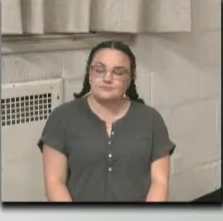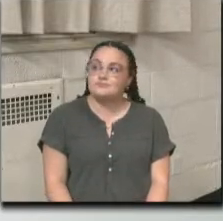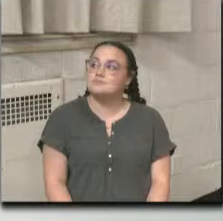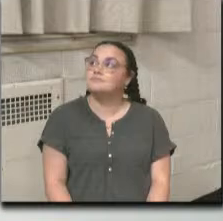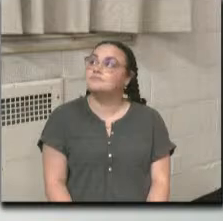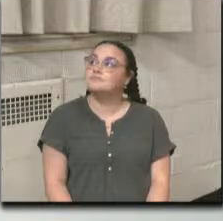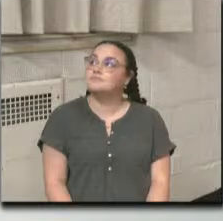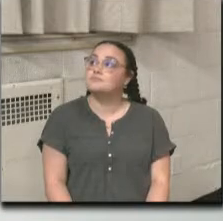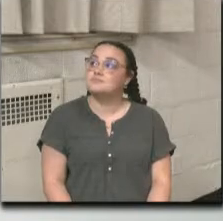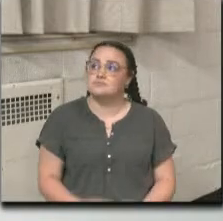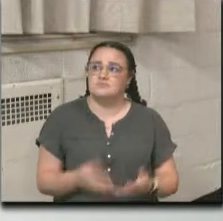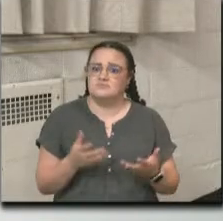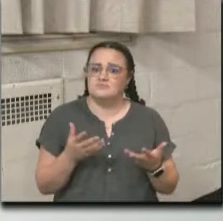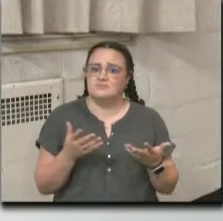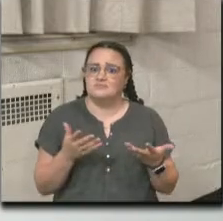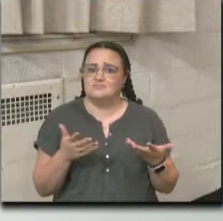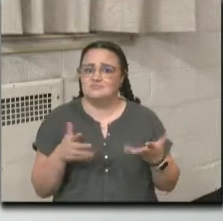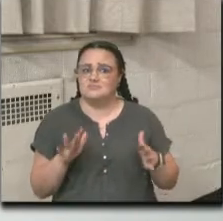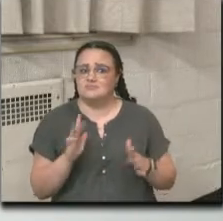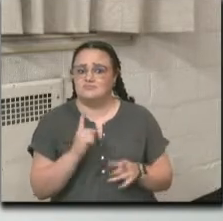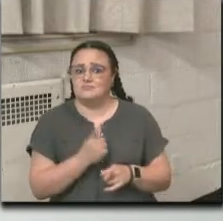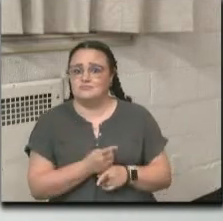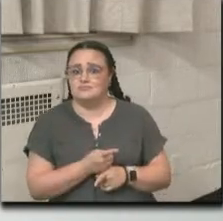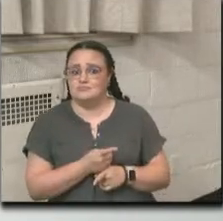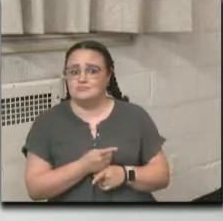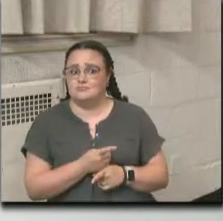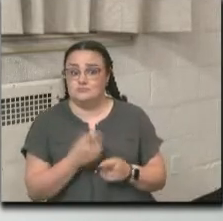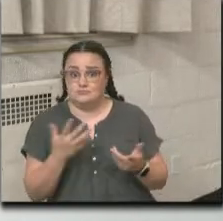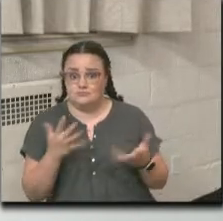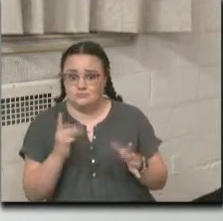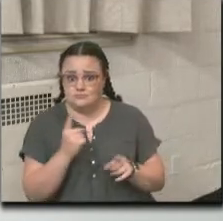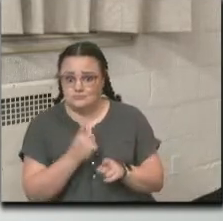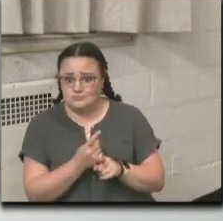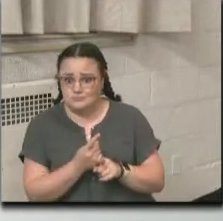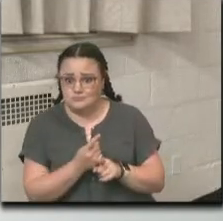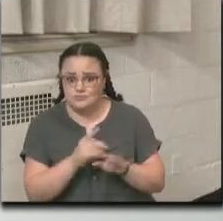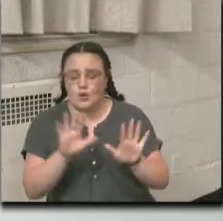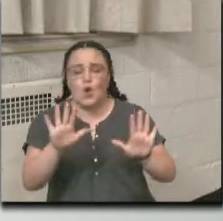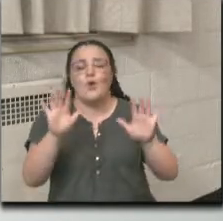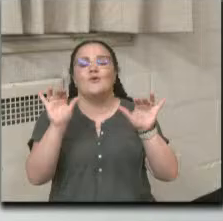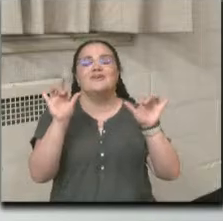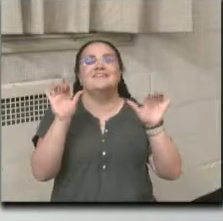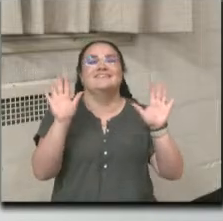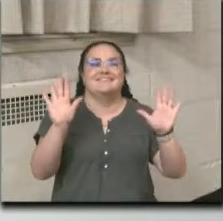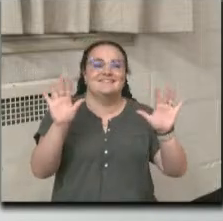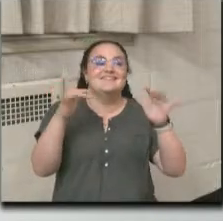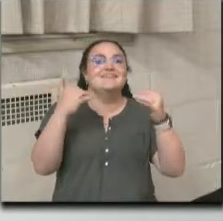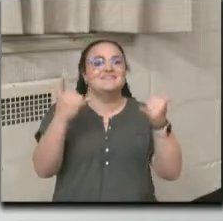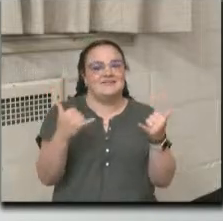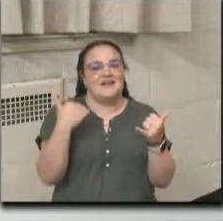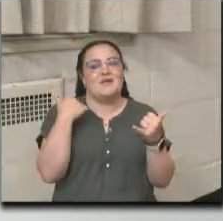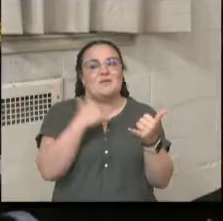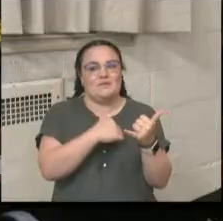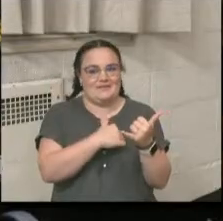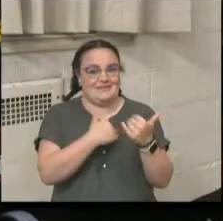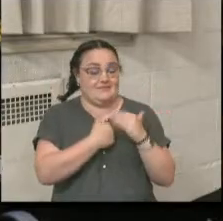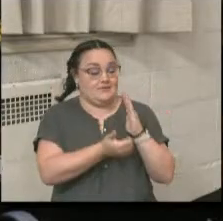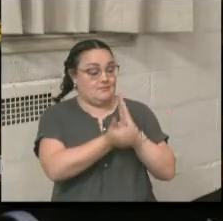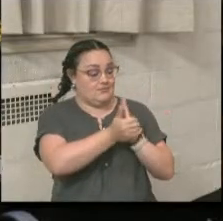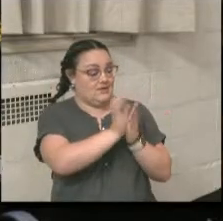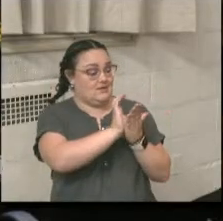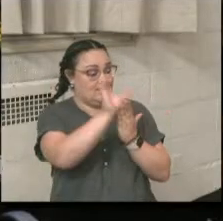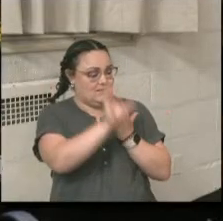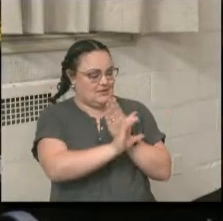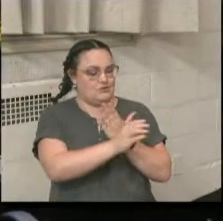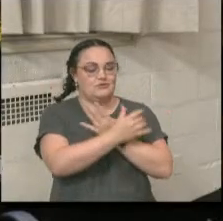So that's it for tonight, right? Yep. Oh, now we need to adopt the calendar as amended. Okay, so